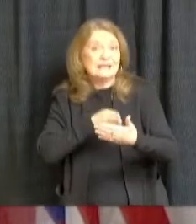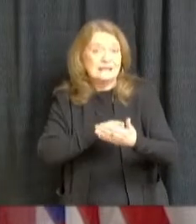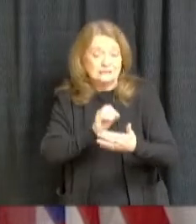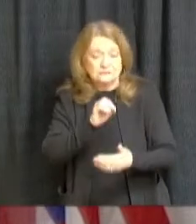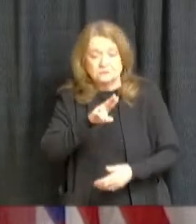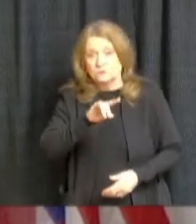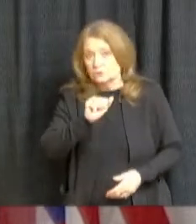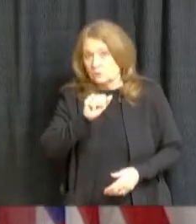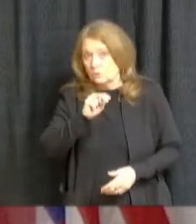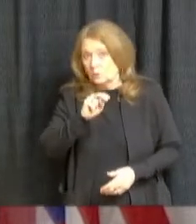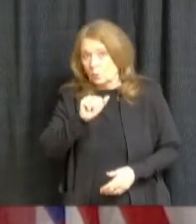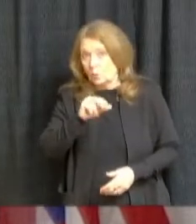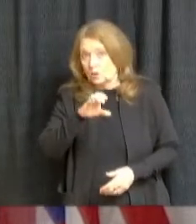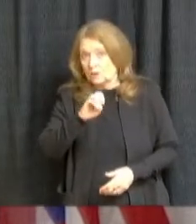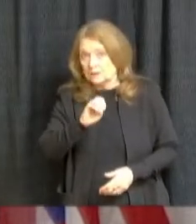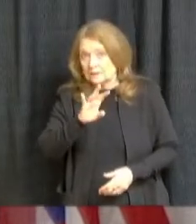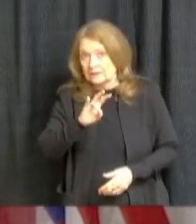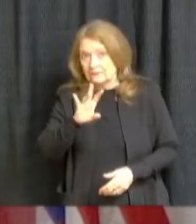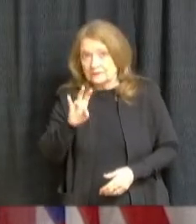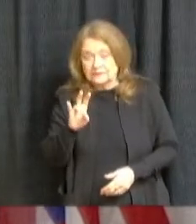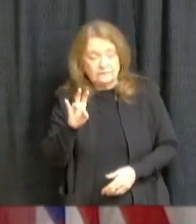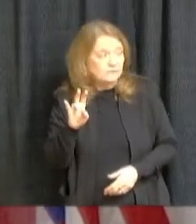ordinance 77?